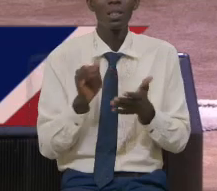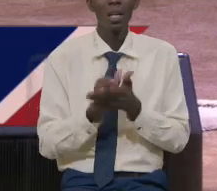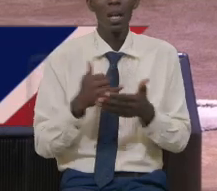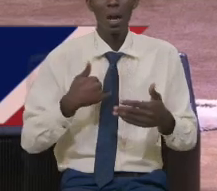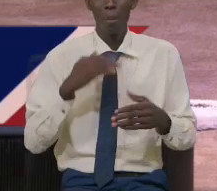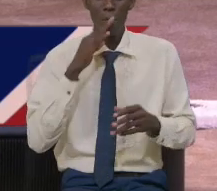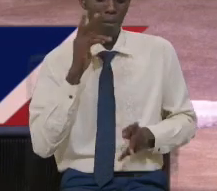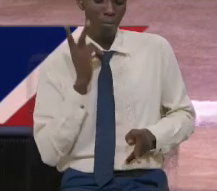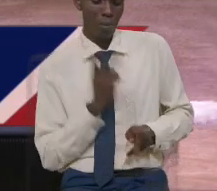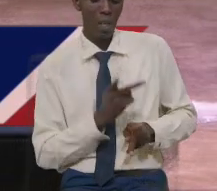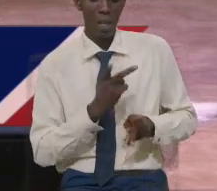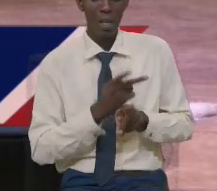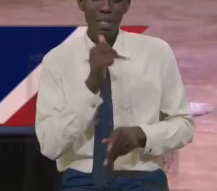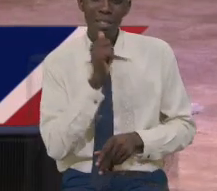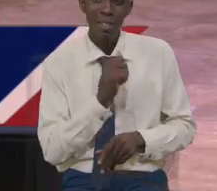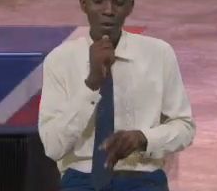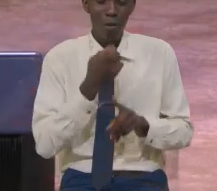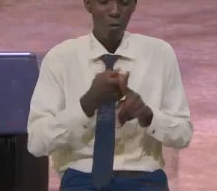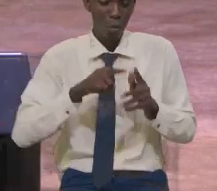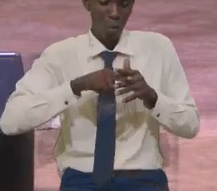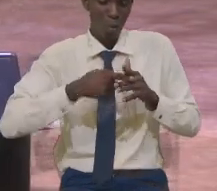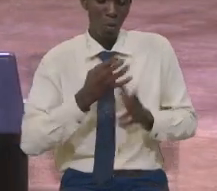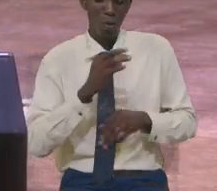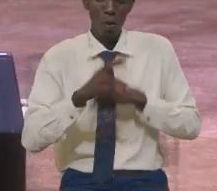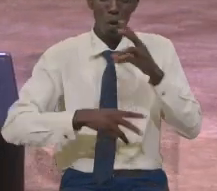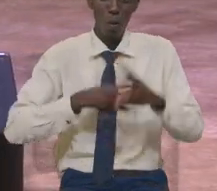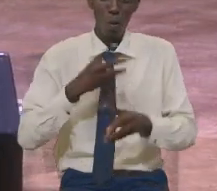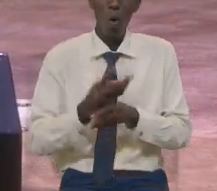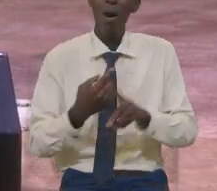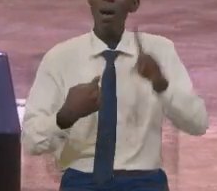secret from the foundation of the world, I will